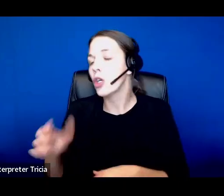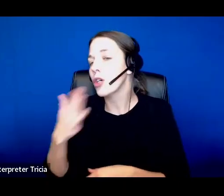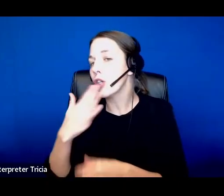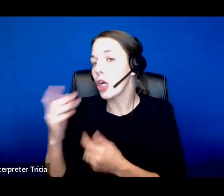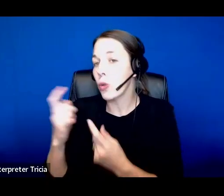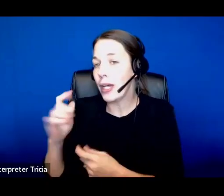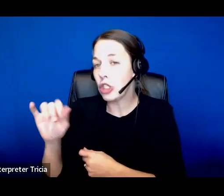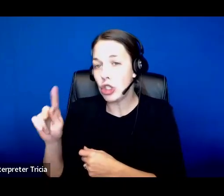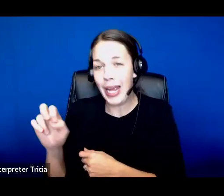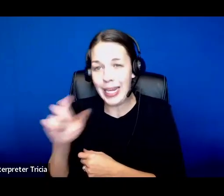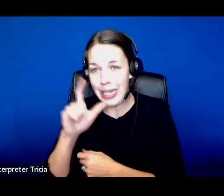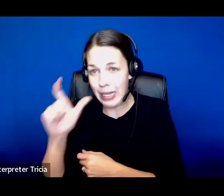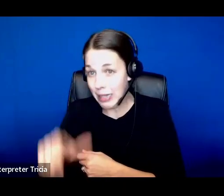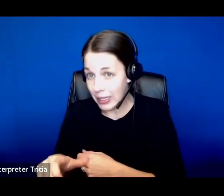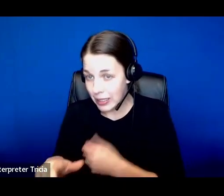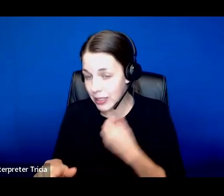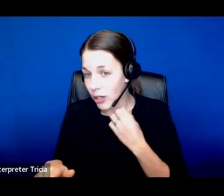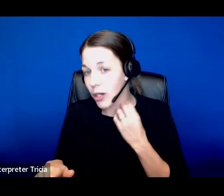necessary. But